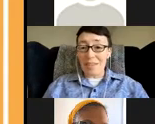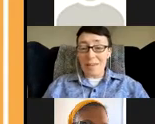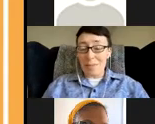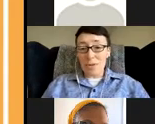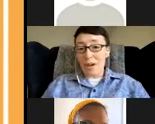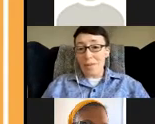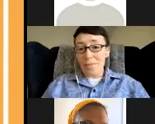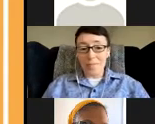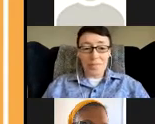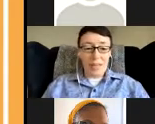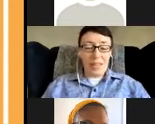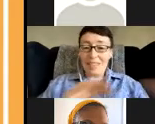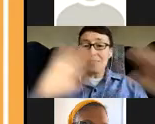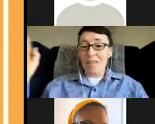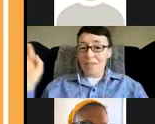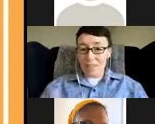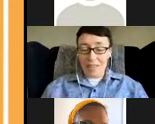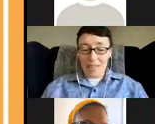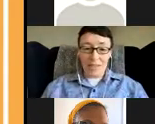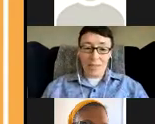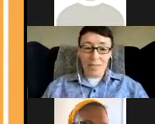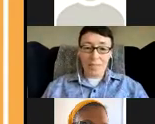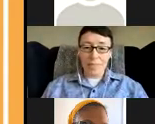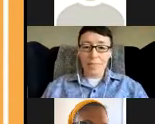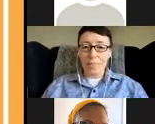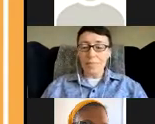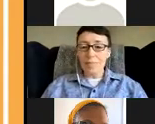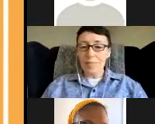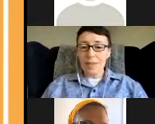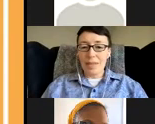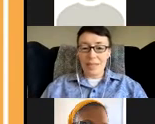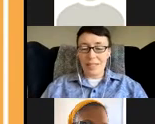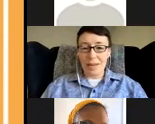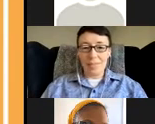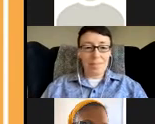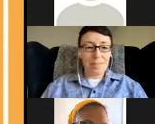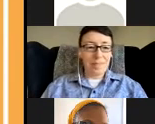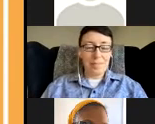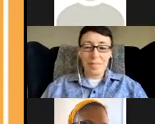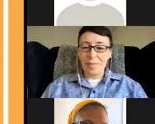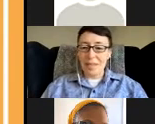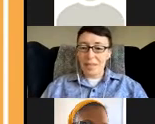define abuse at all. This is left to the states. Next slide.